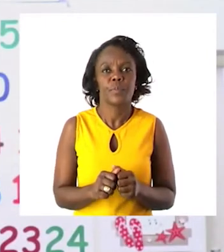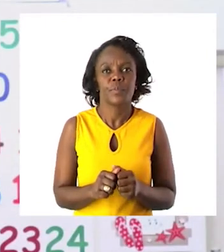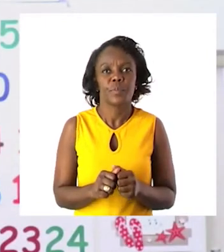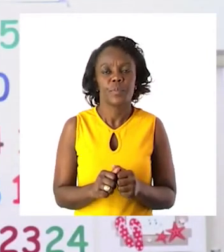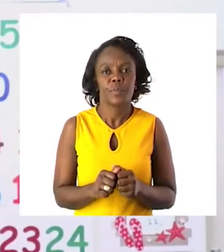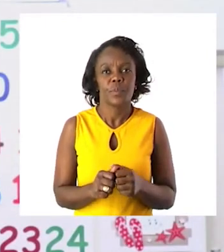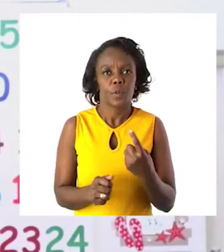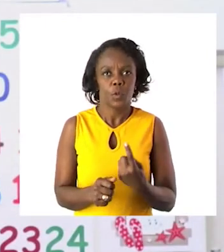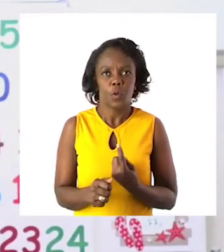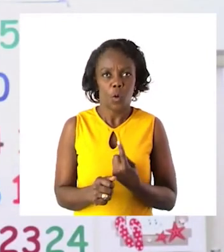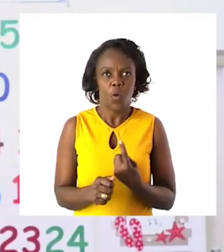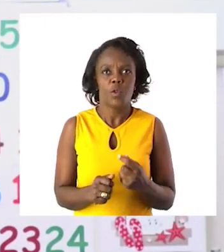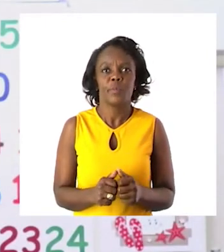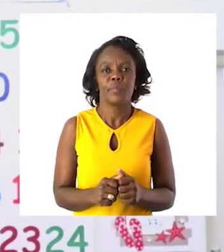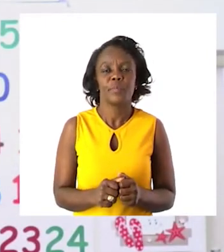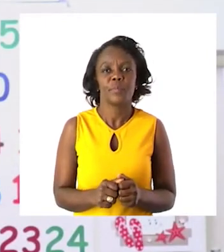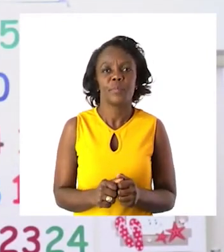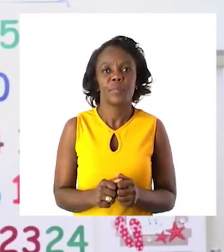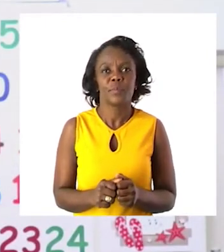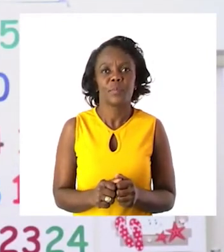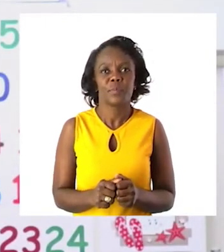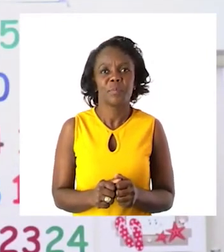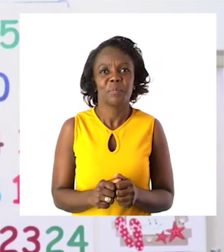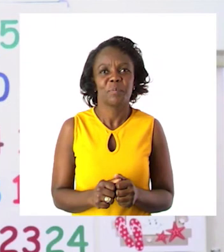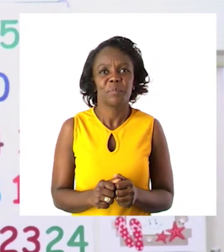that for me. I'll check it with you tomorrow.